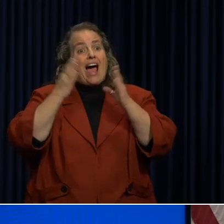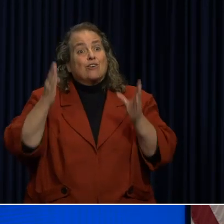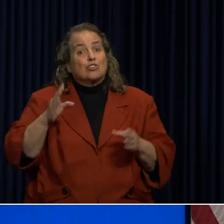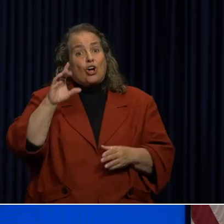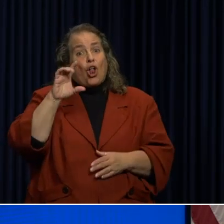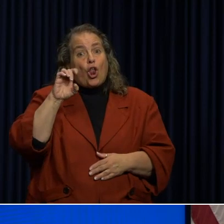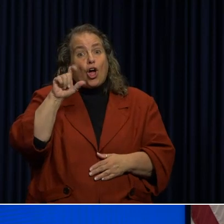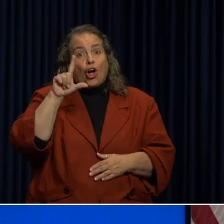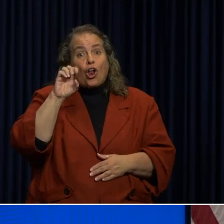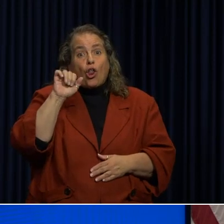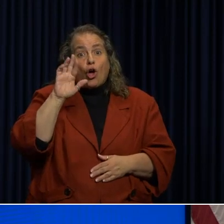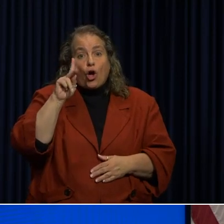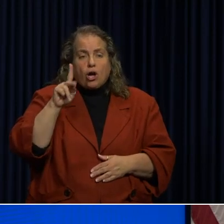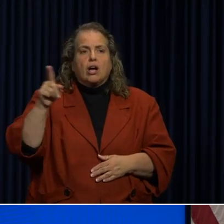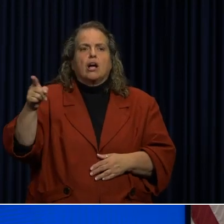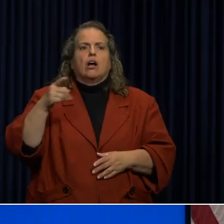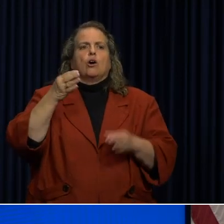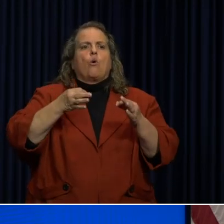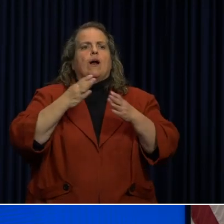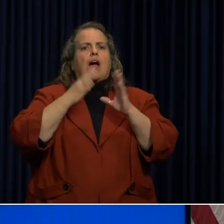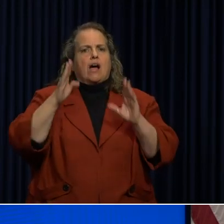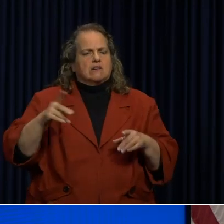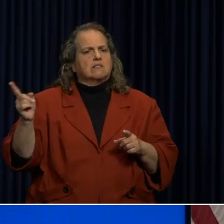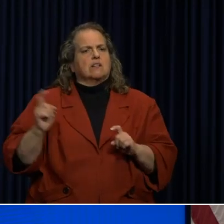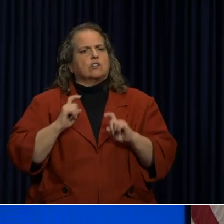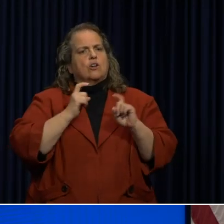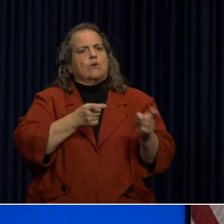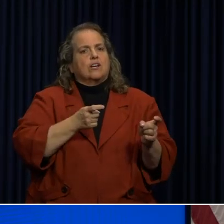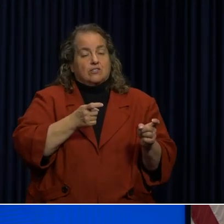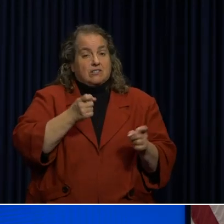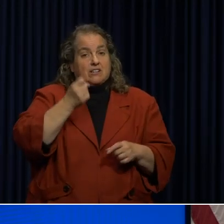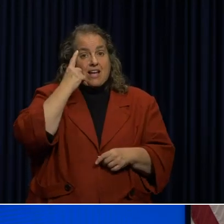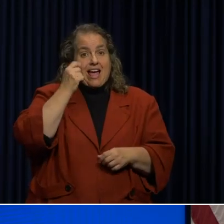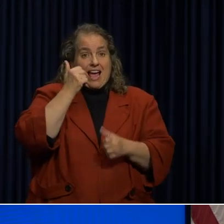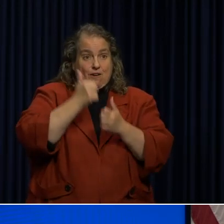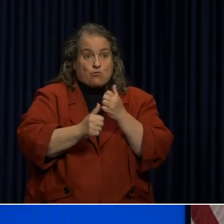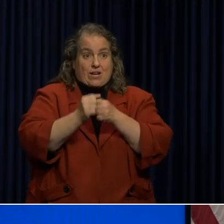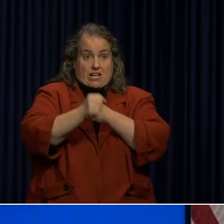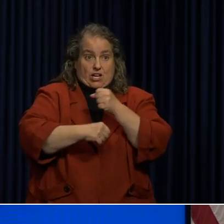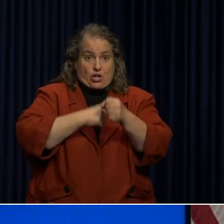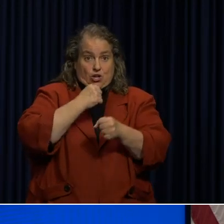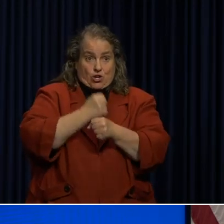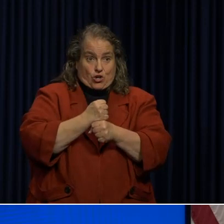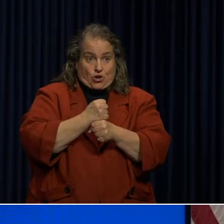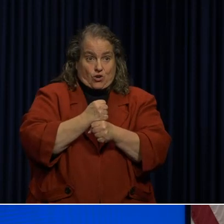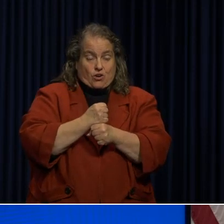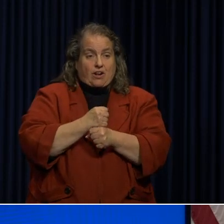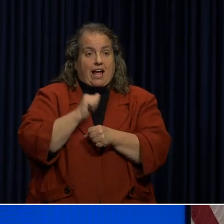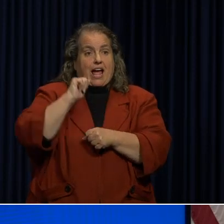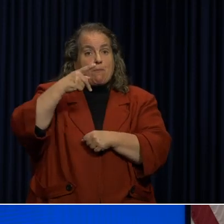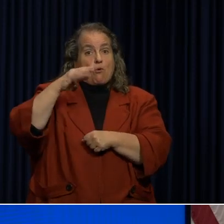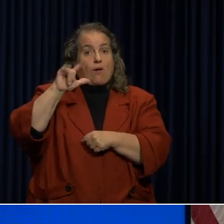Kentucky Donor Registry. And every year, April is National Donate Life Month. So this is just